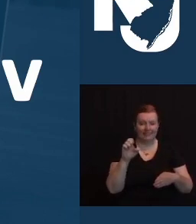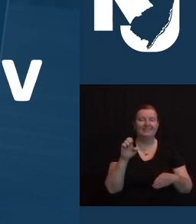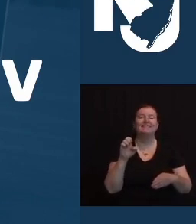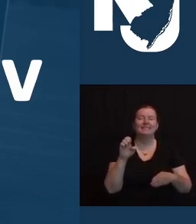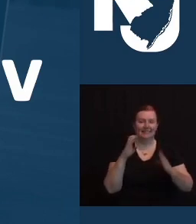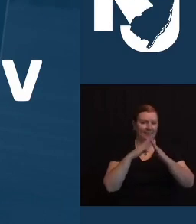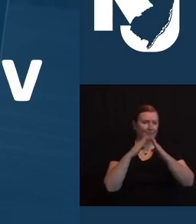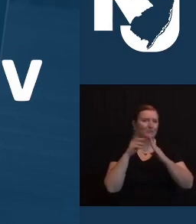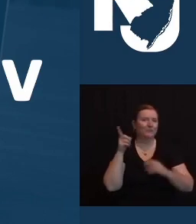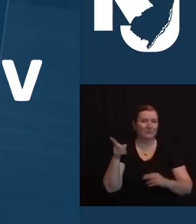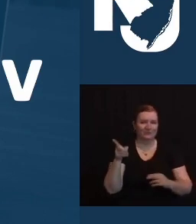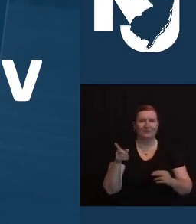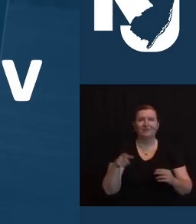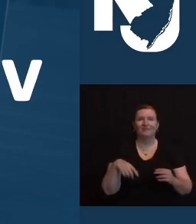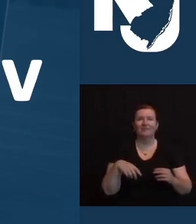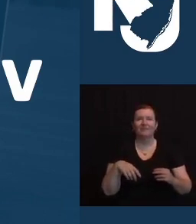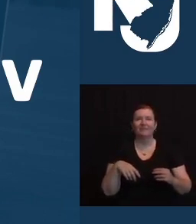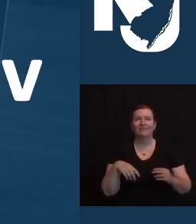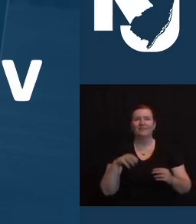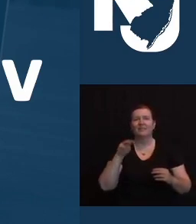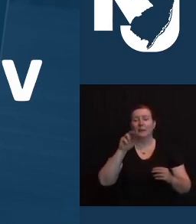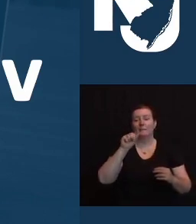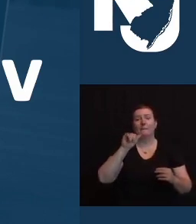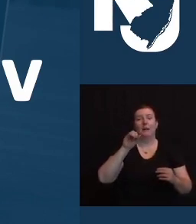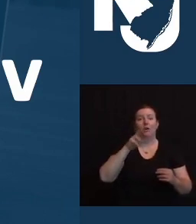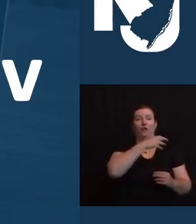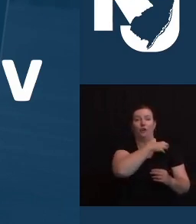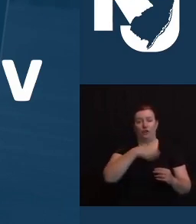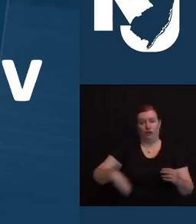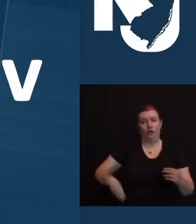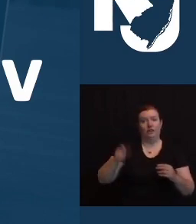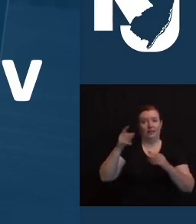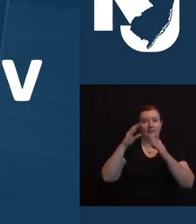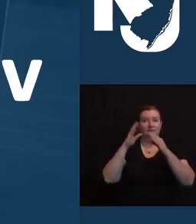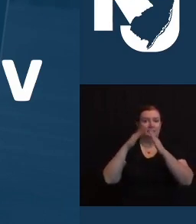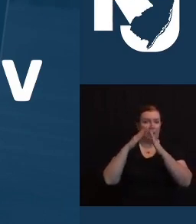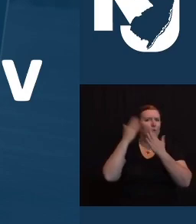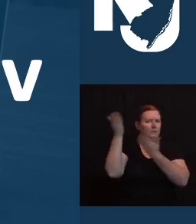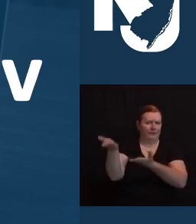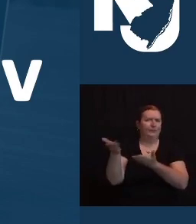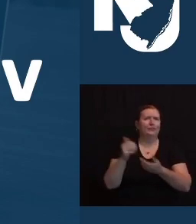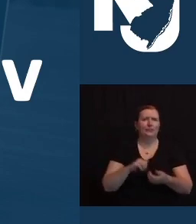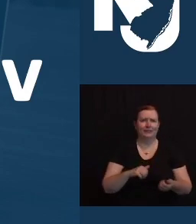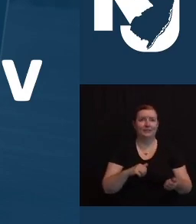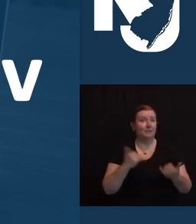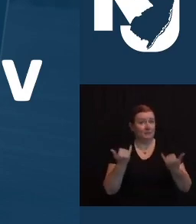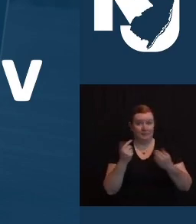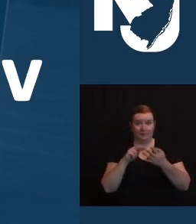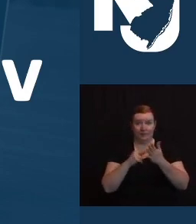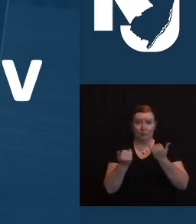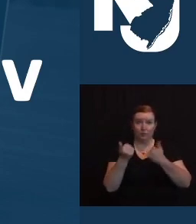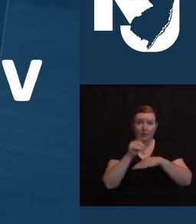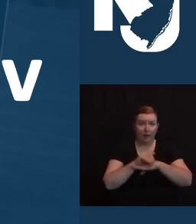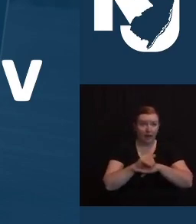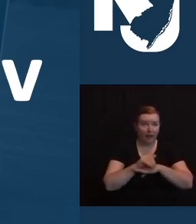of Woodridge. So you've got tonight, you got a lot of really good sports going on in New Jersey, both